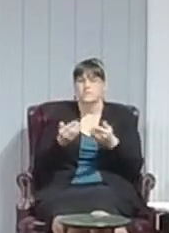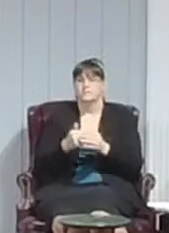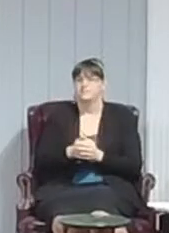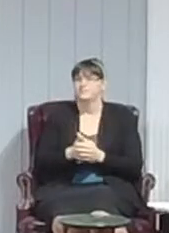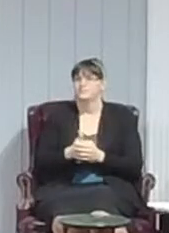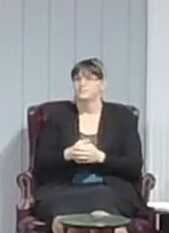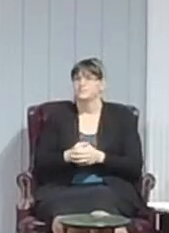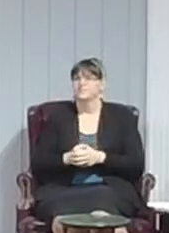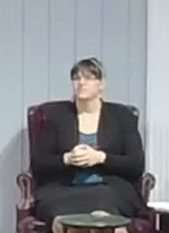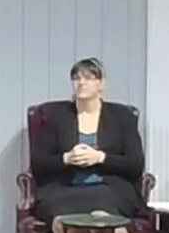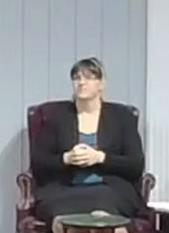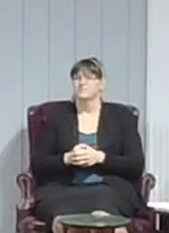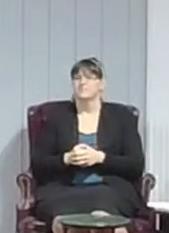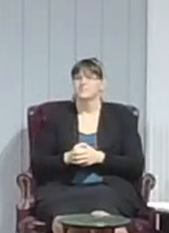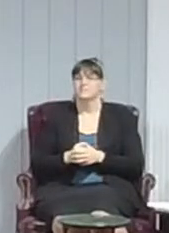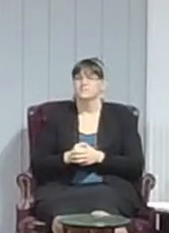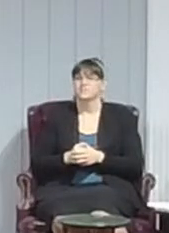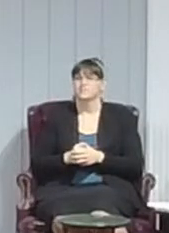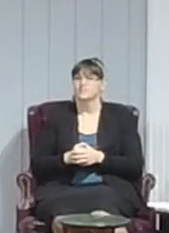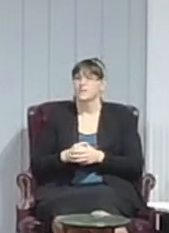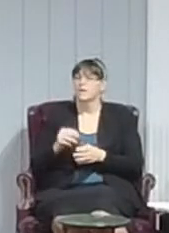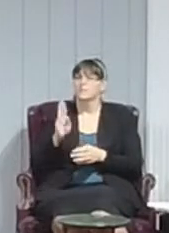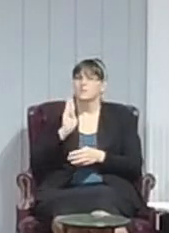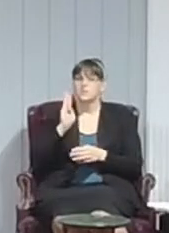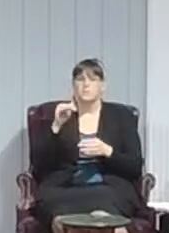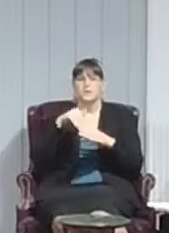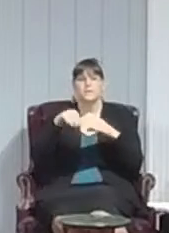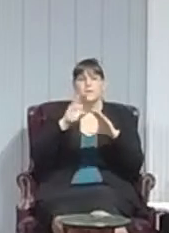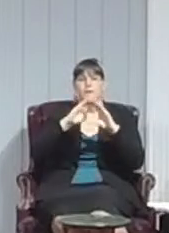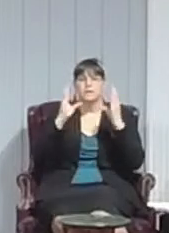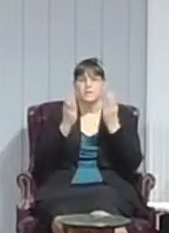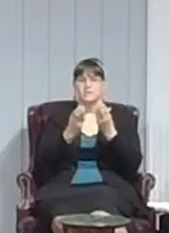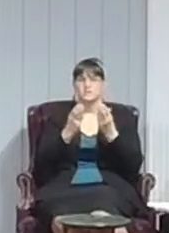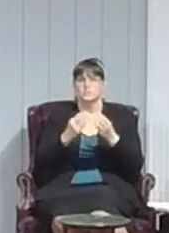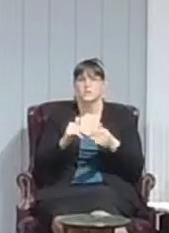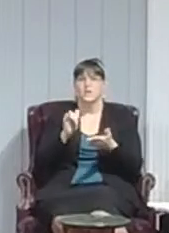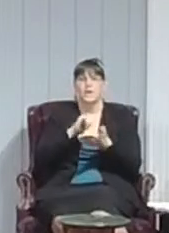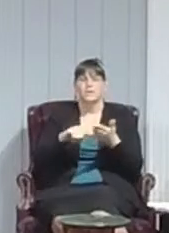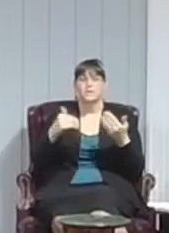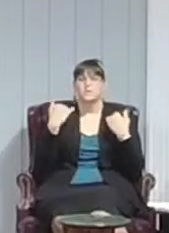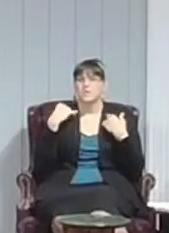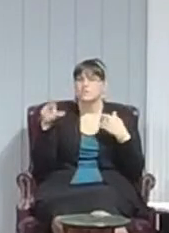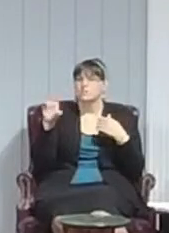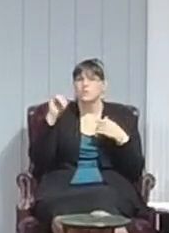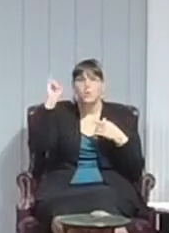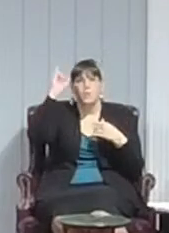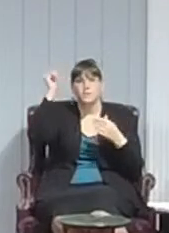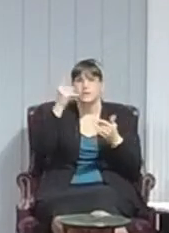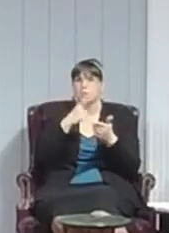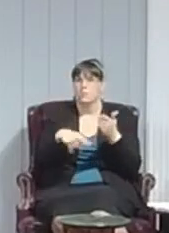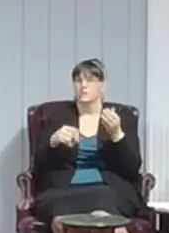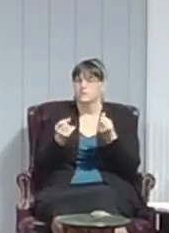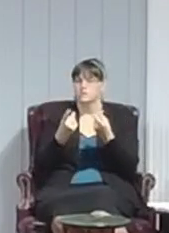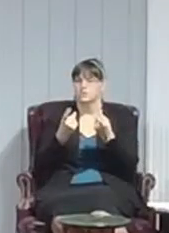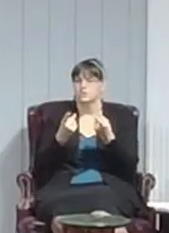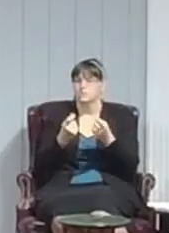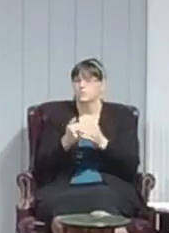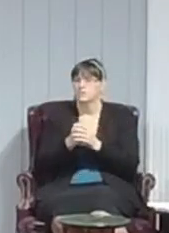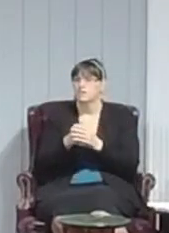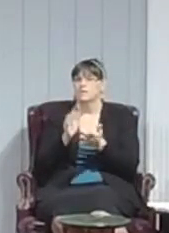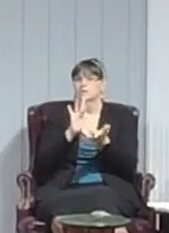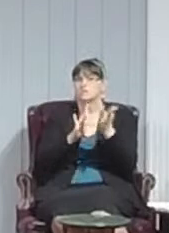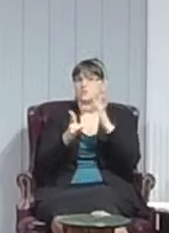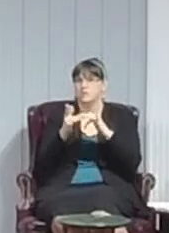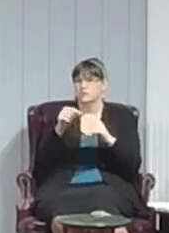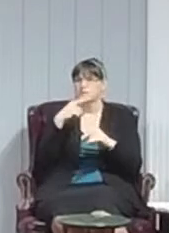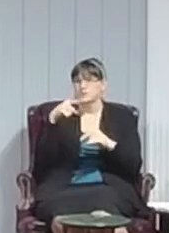so I'll just, so you've been in that class, you know, where you just didn't have an idea what to do. Jesus